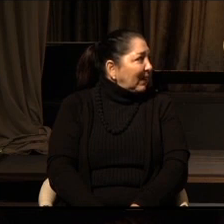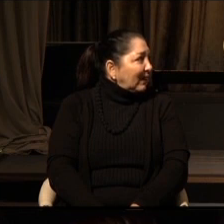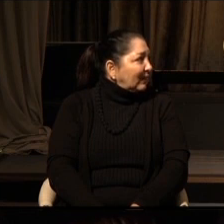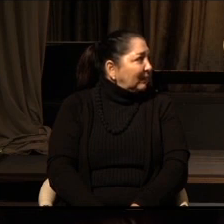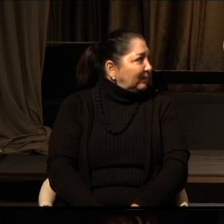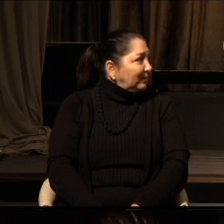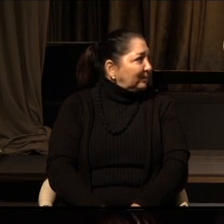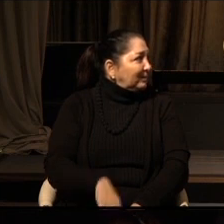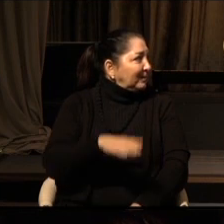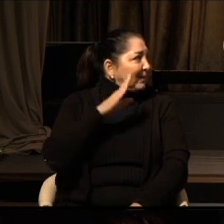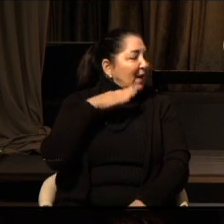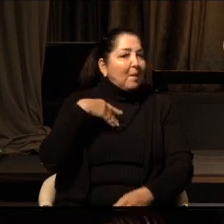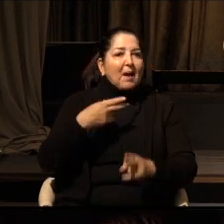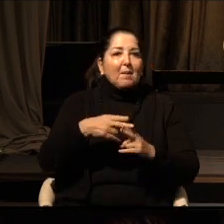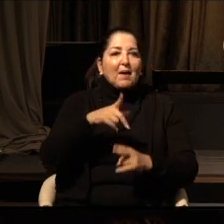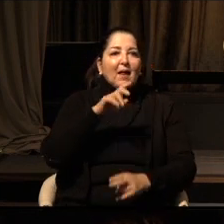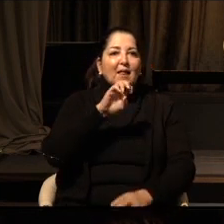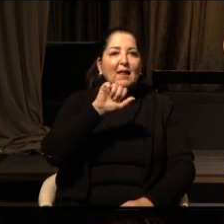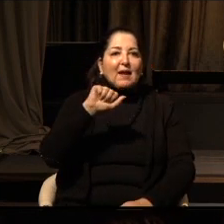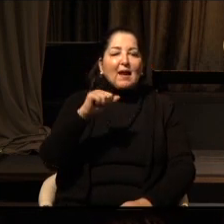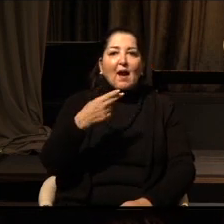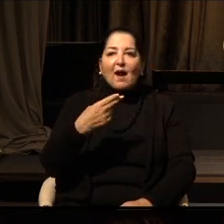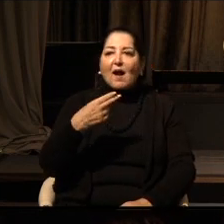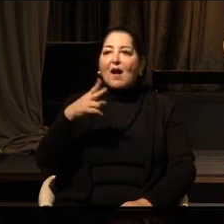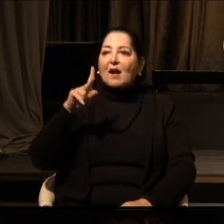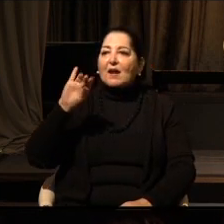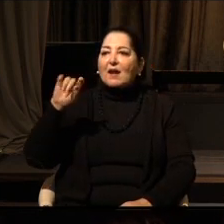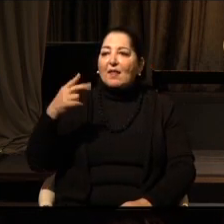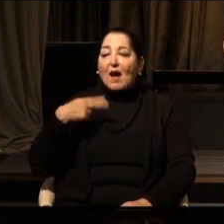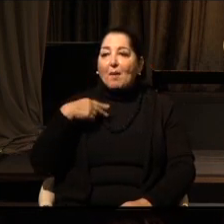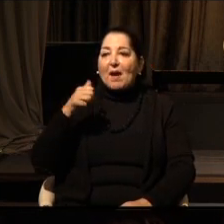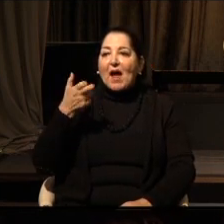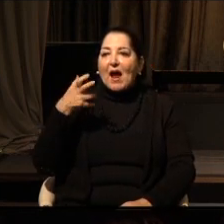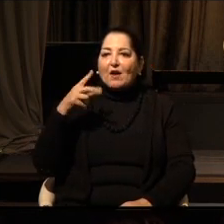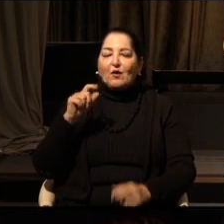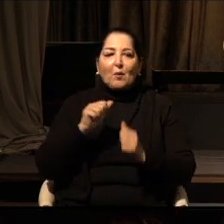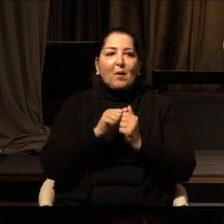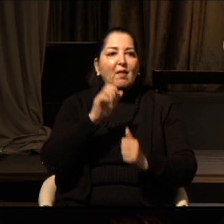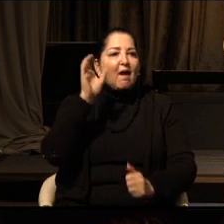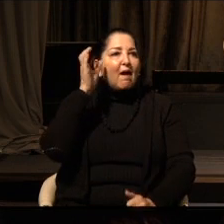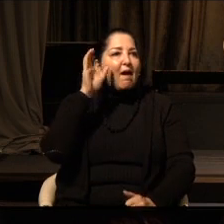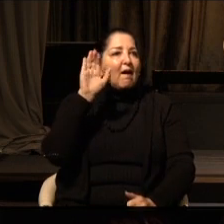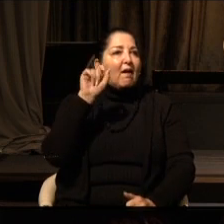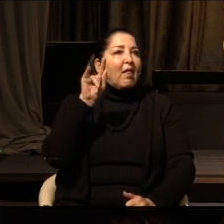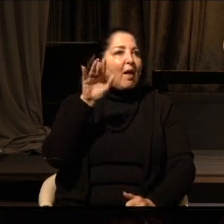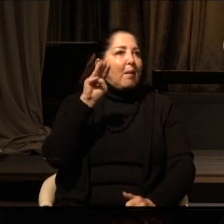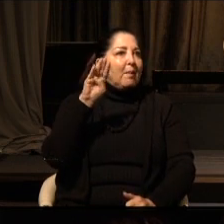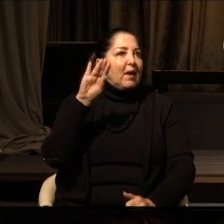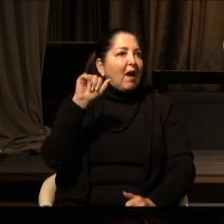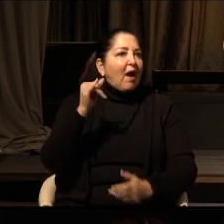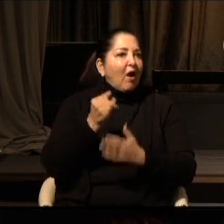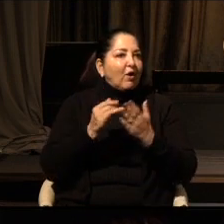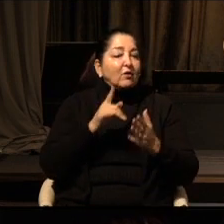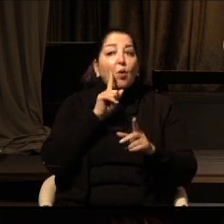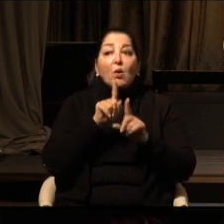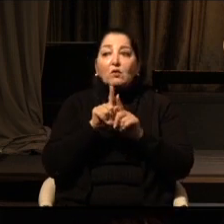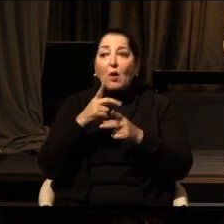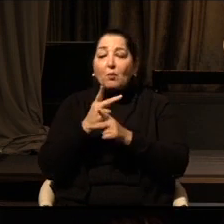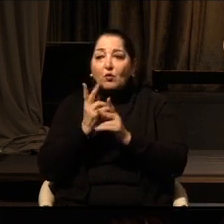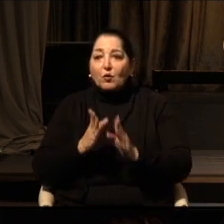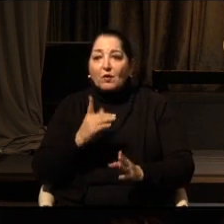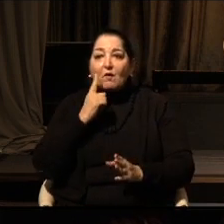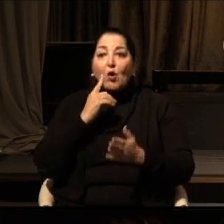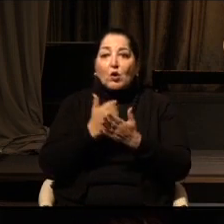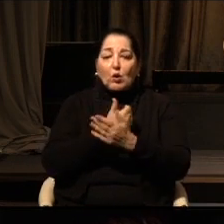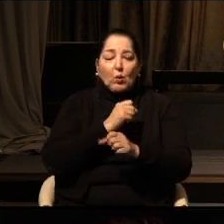Hello, my name is Leah Keith. I'm an agent with Columbia Artists and also a producer of